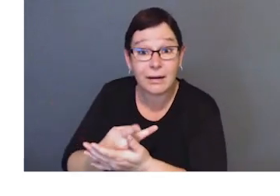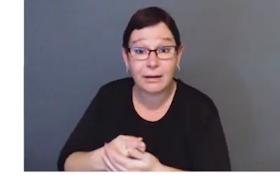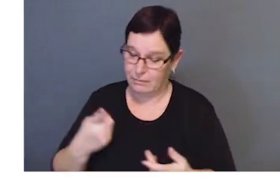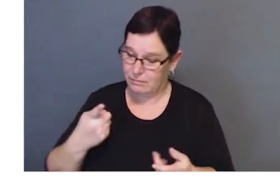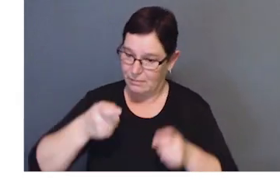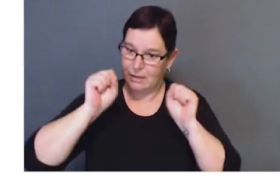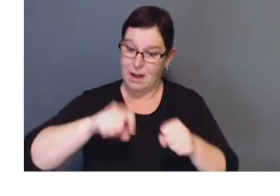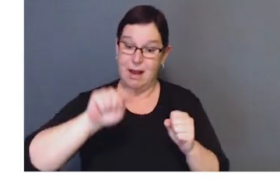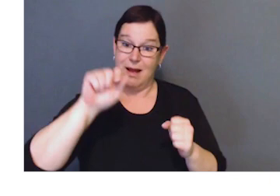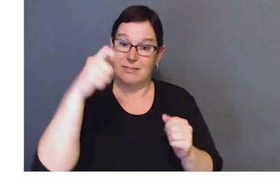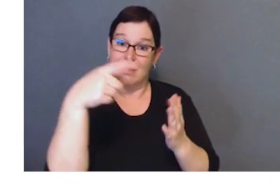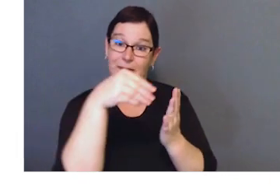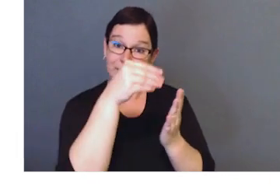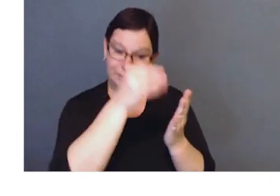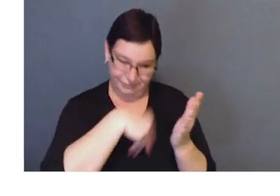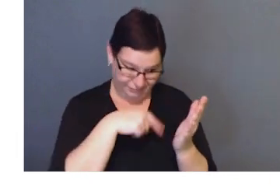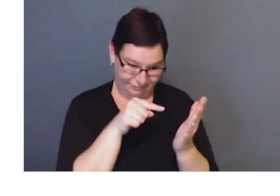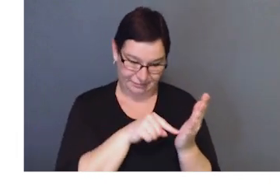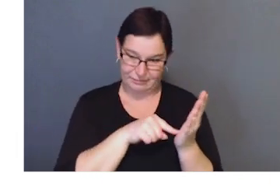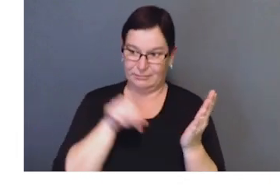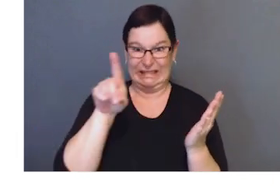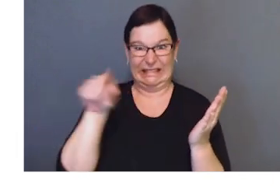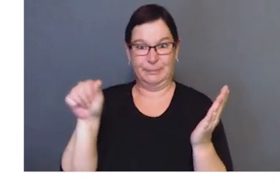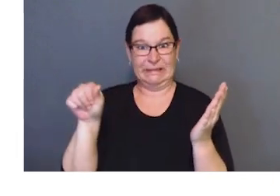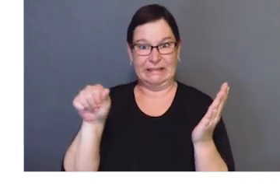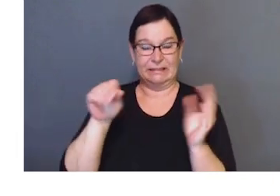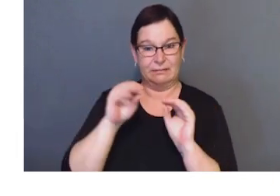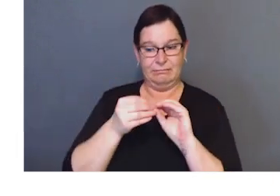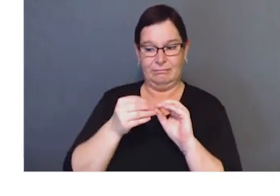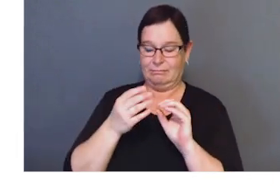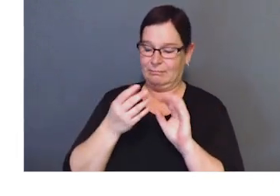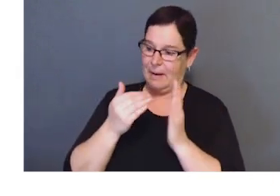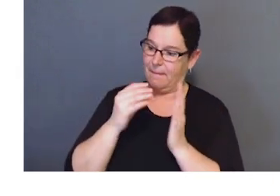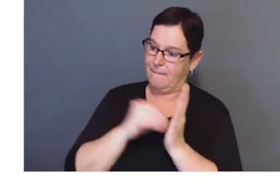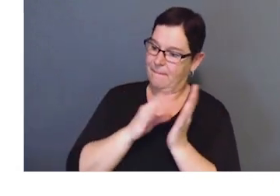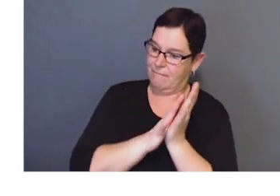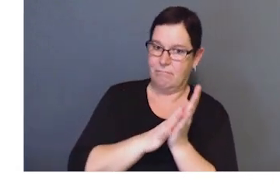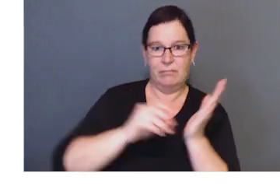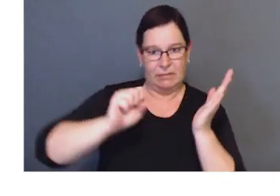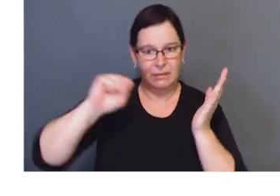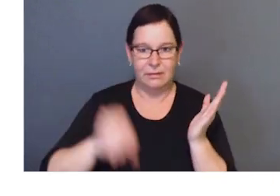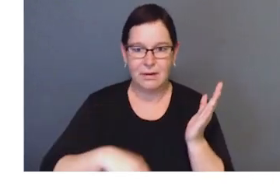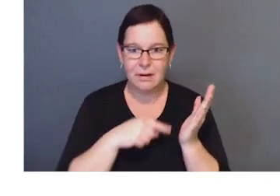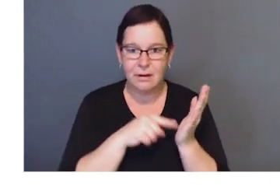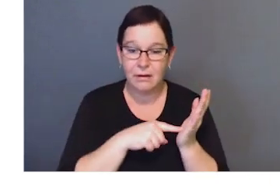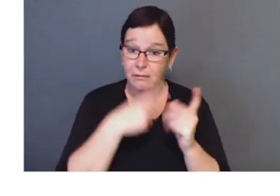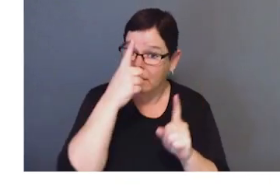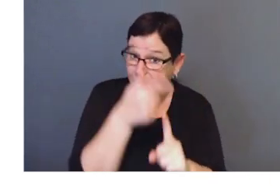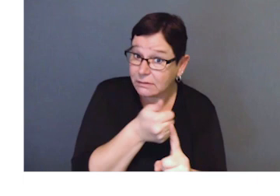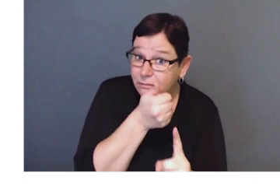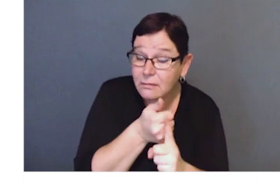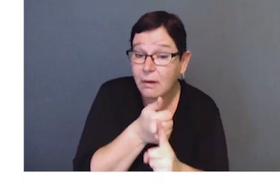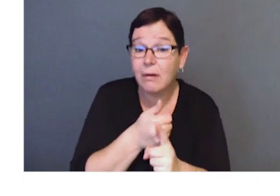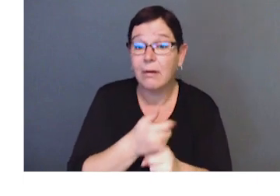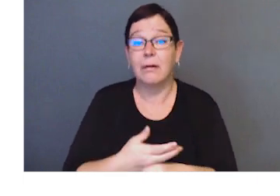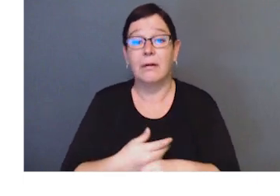You can claim the disability amount for yourself, for a dependent, or spouse or common law